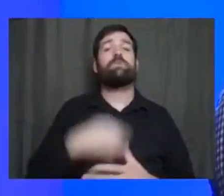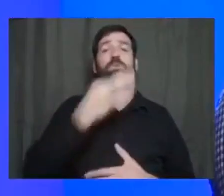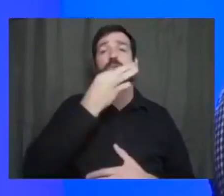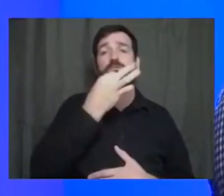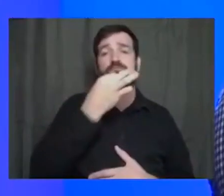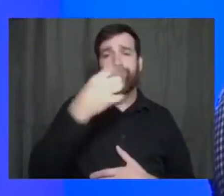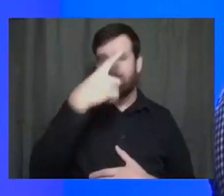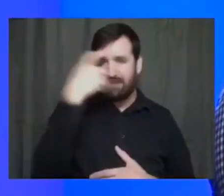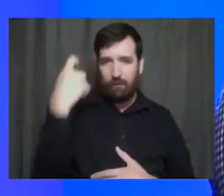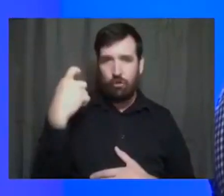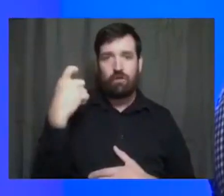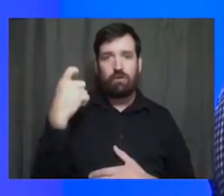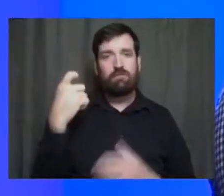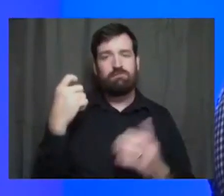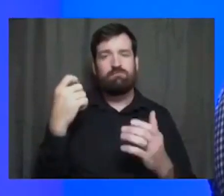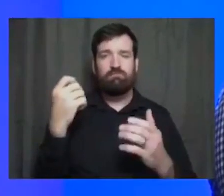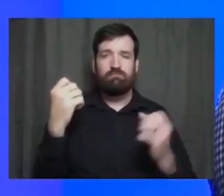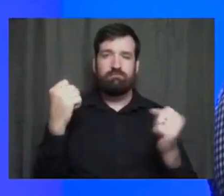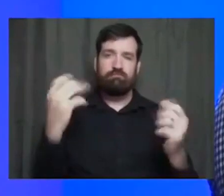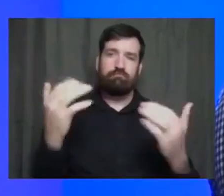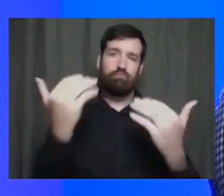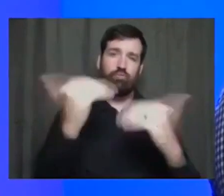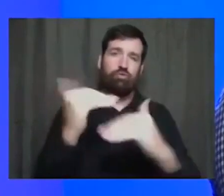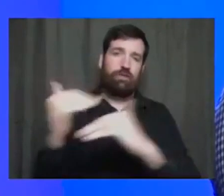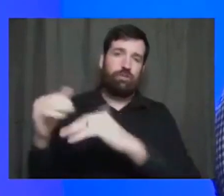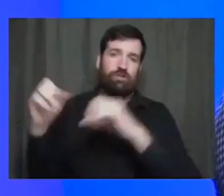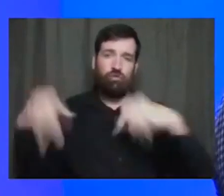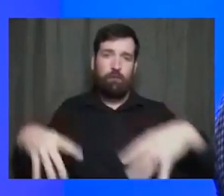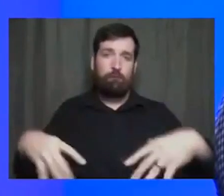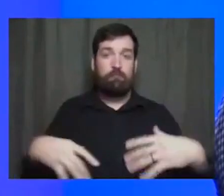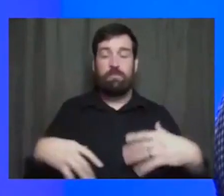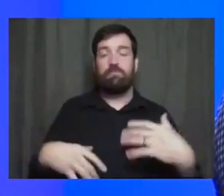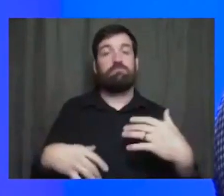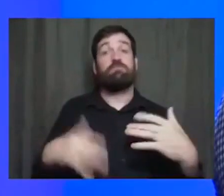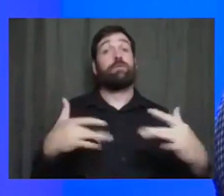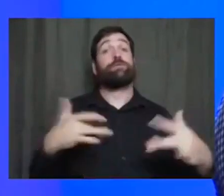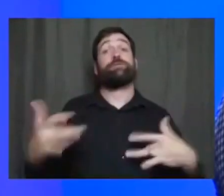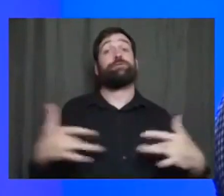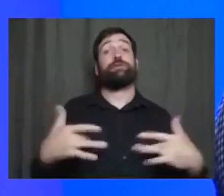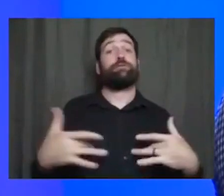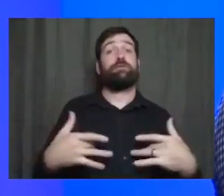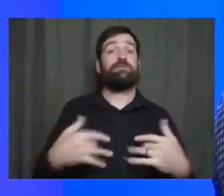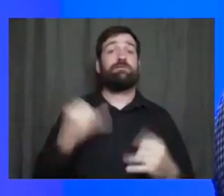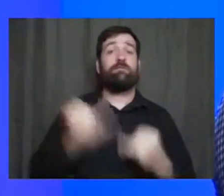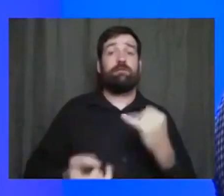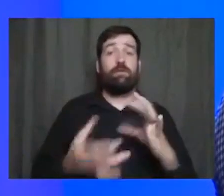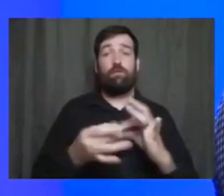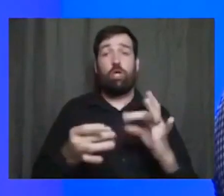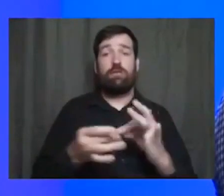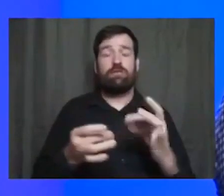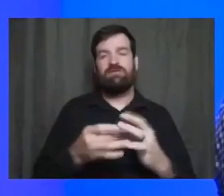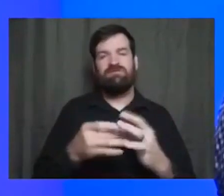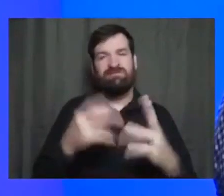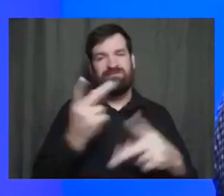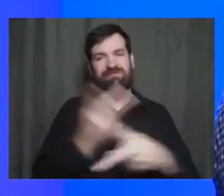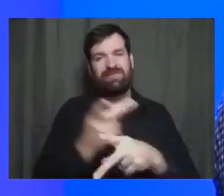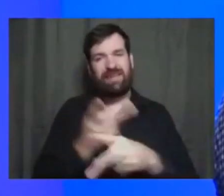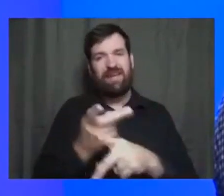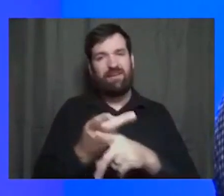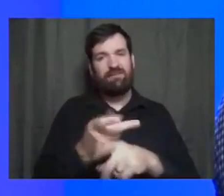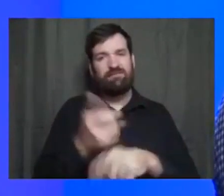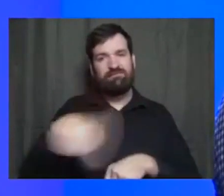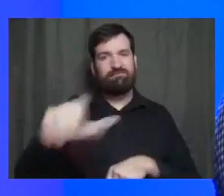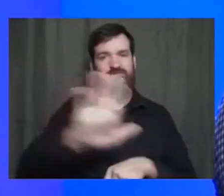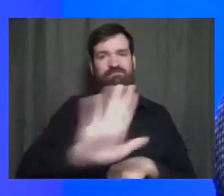restrictions lifted, my main concern and final thoughts is just kind of take care of anyone in your family or your